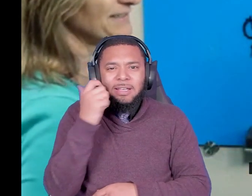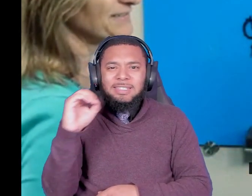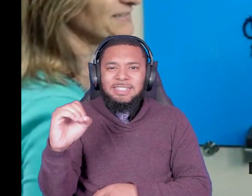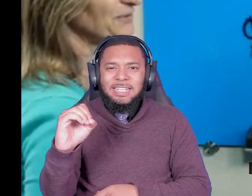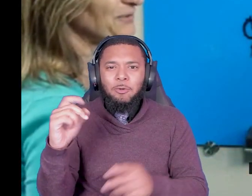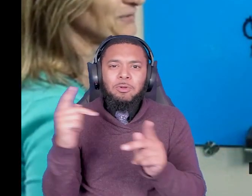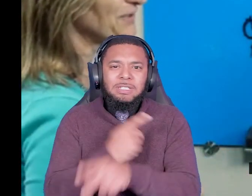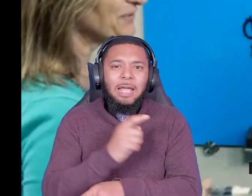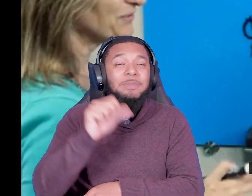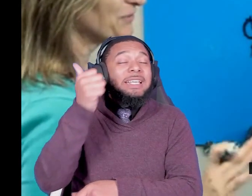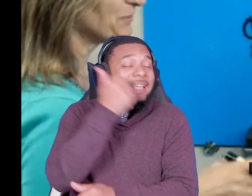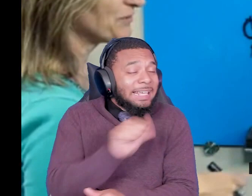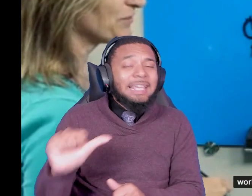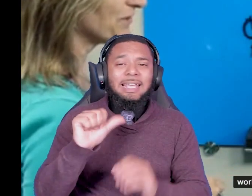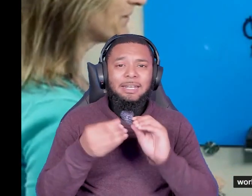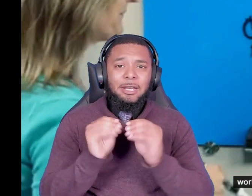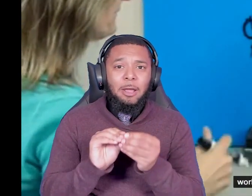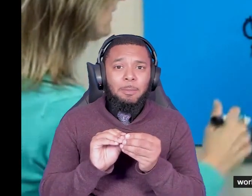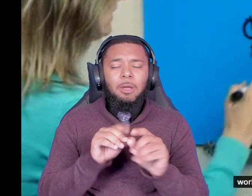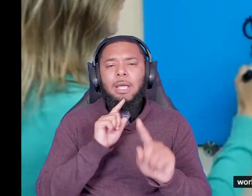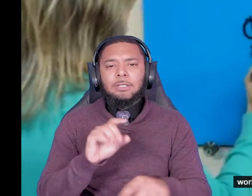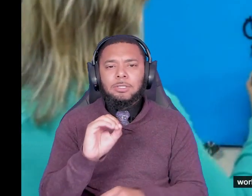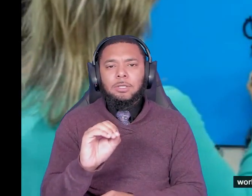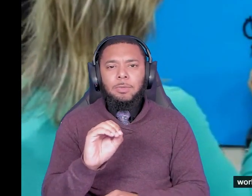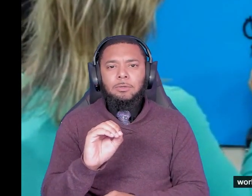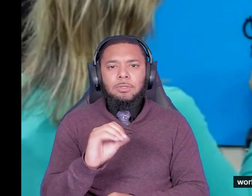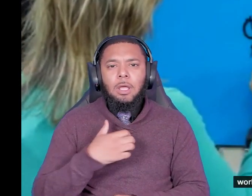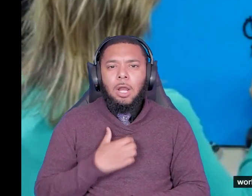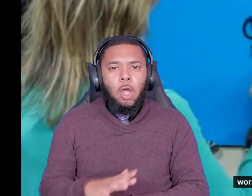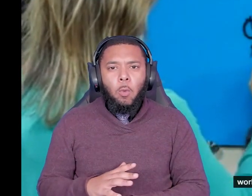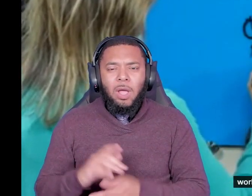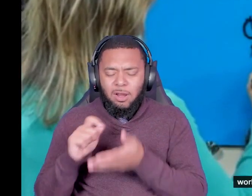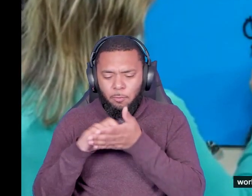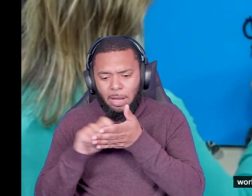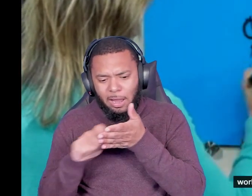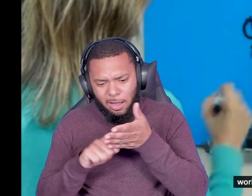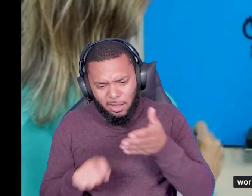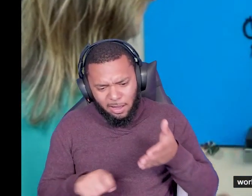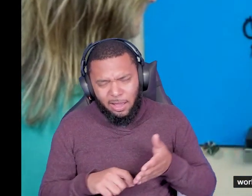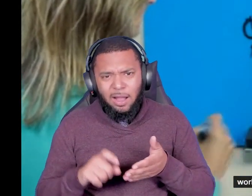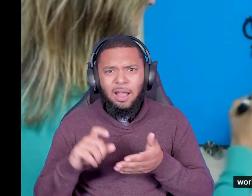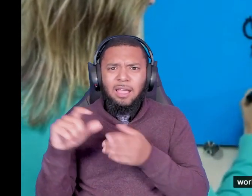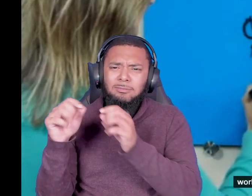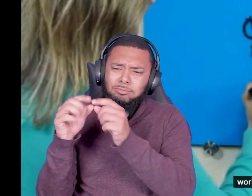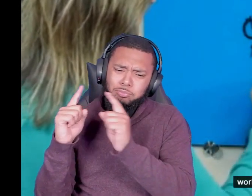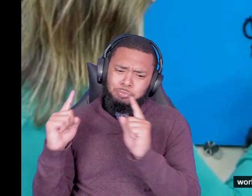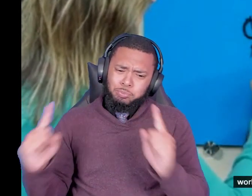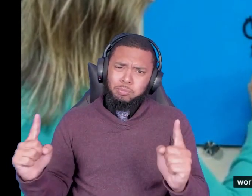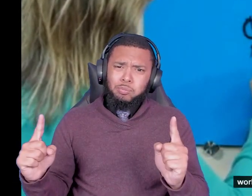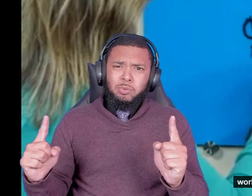times anything is 0. So that's just too much work. So 2 to the 6th power